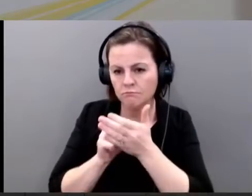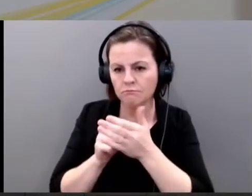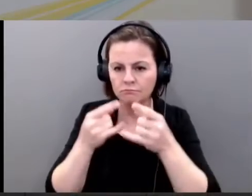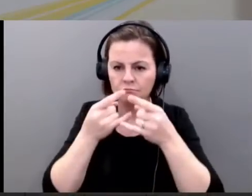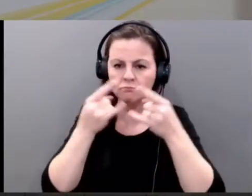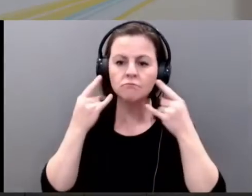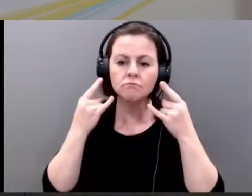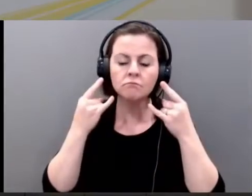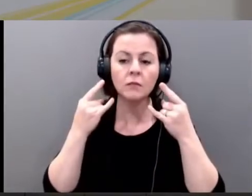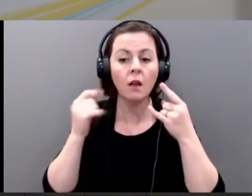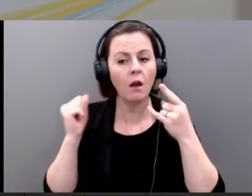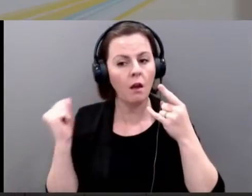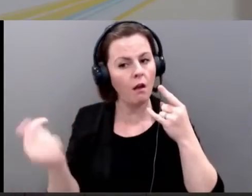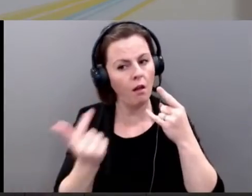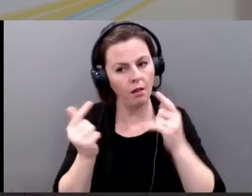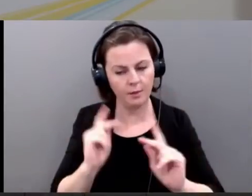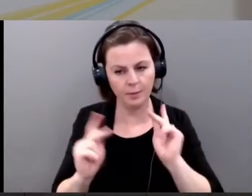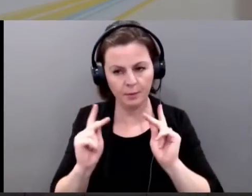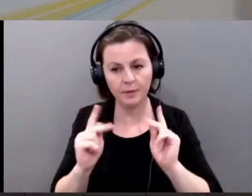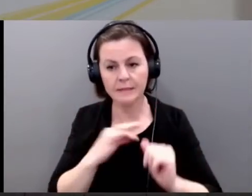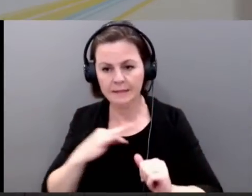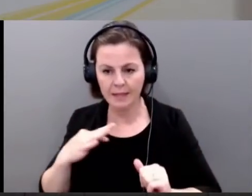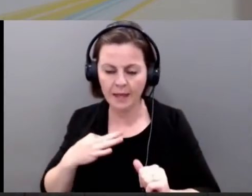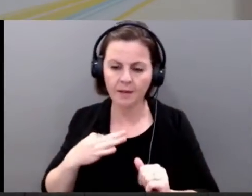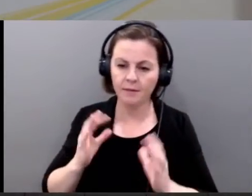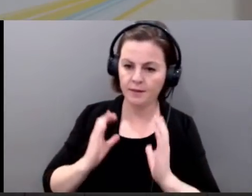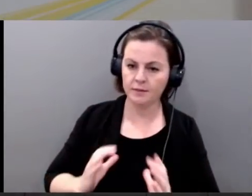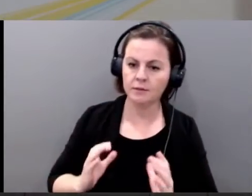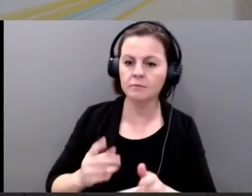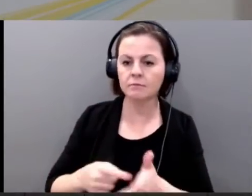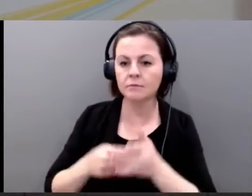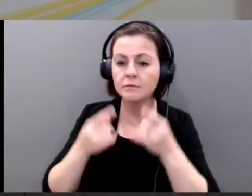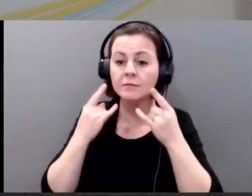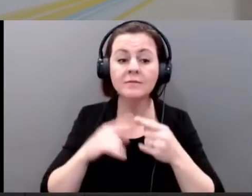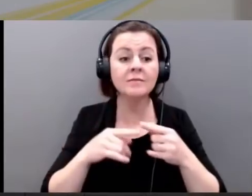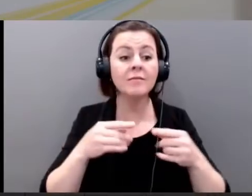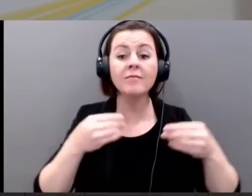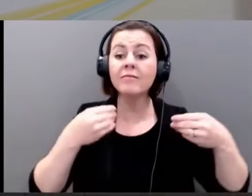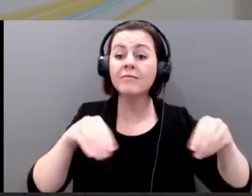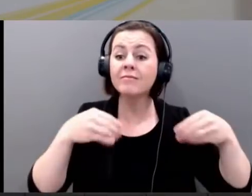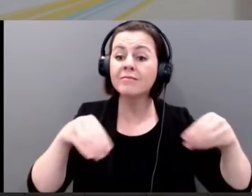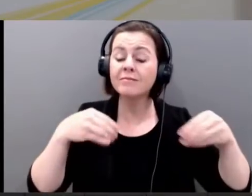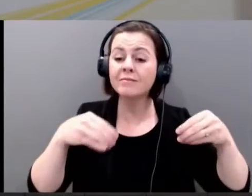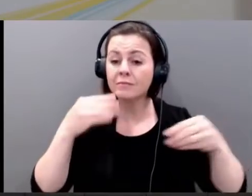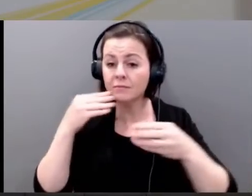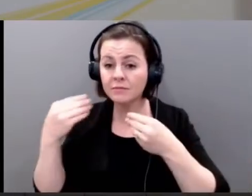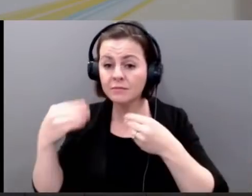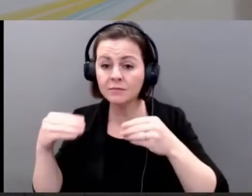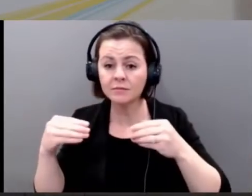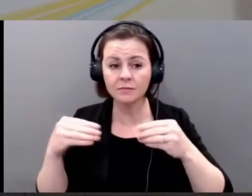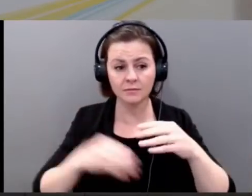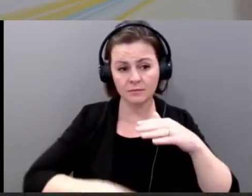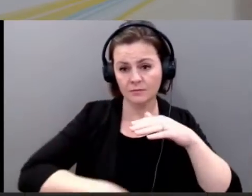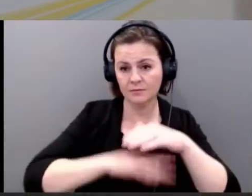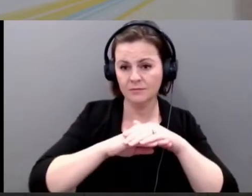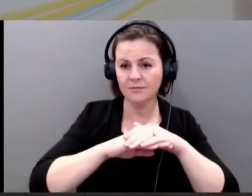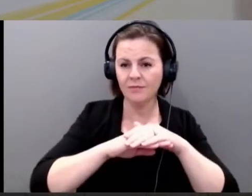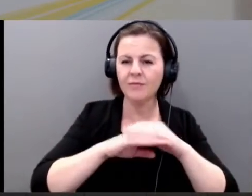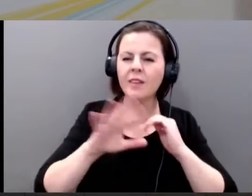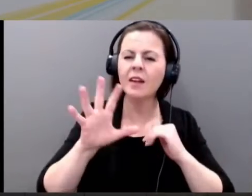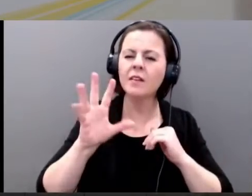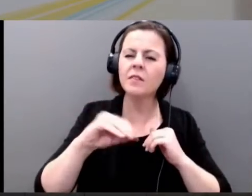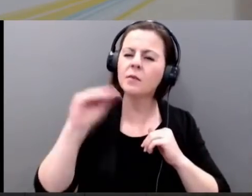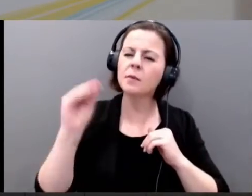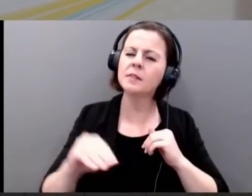staff and patrons. Retail stores and markets must reduce the number of people to approximately 50% of the standard